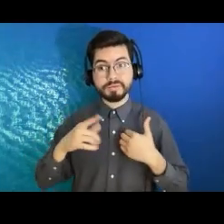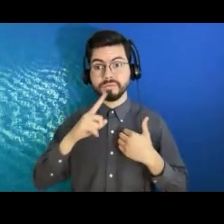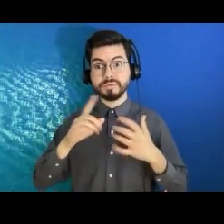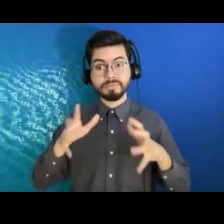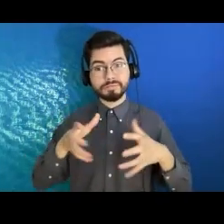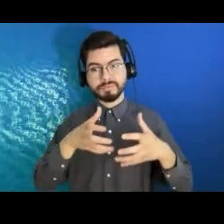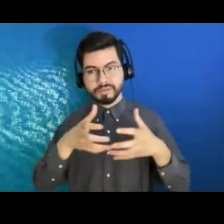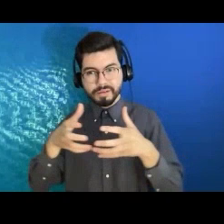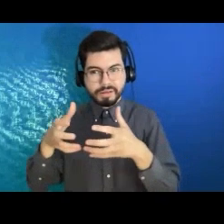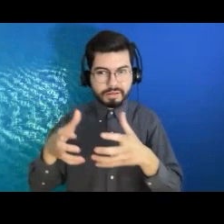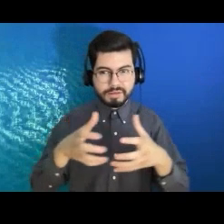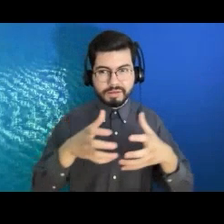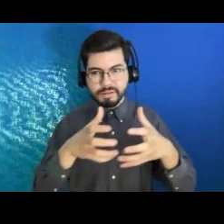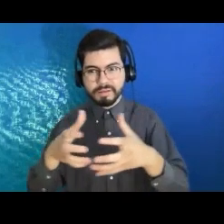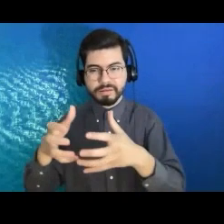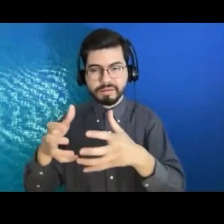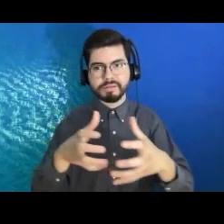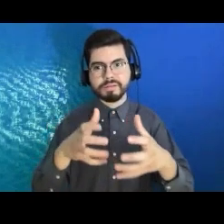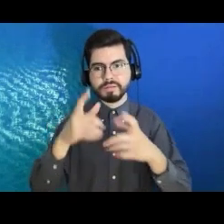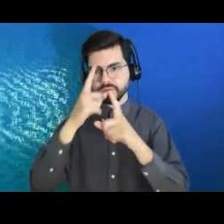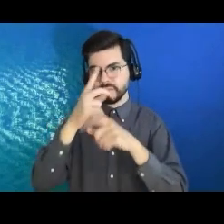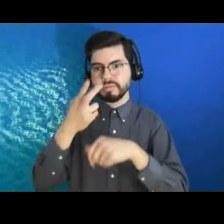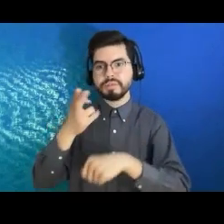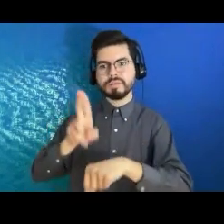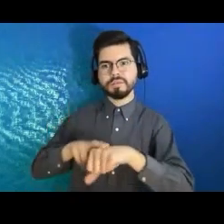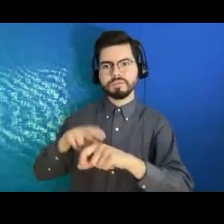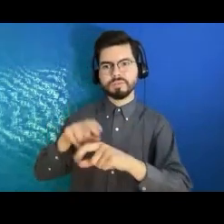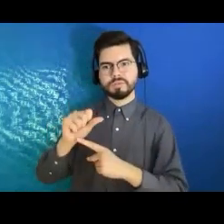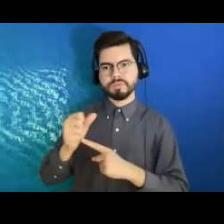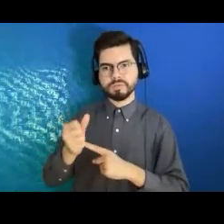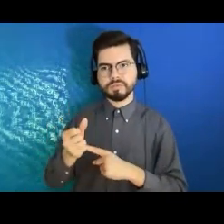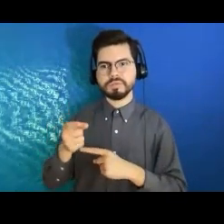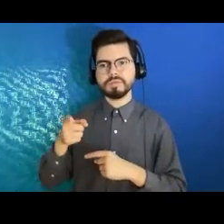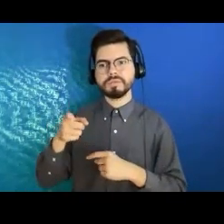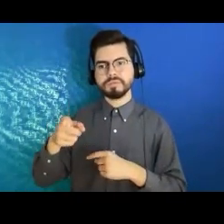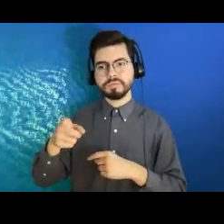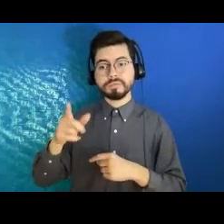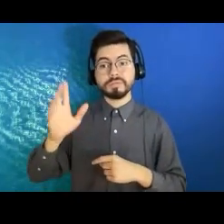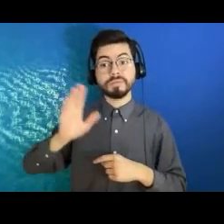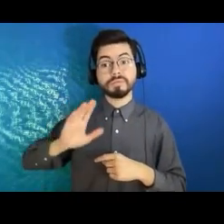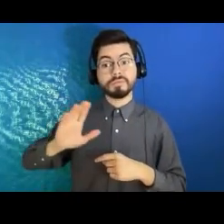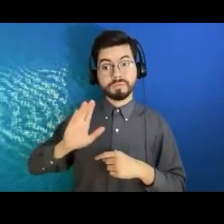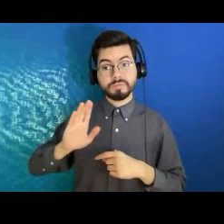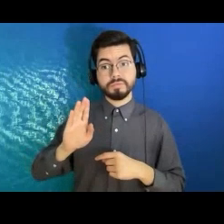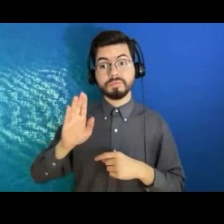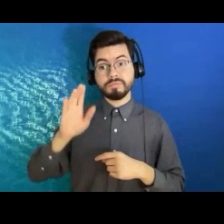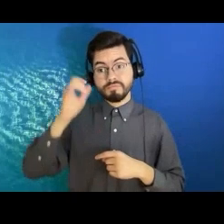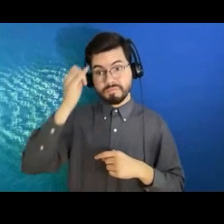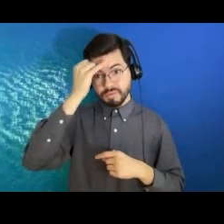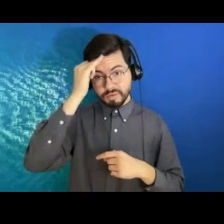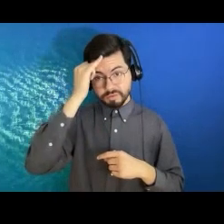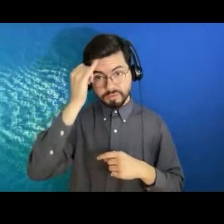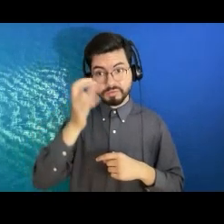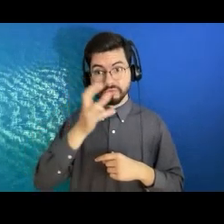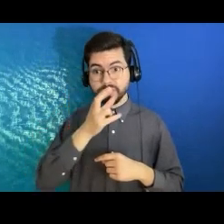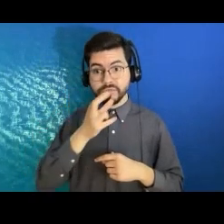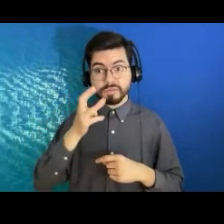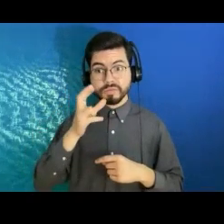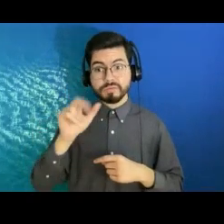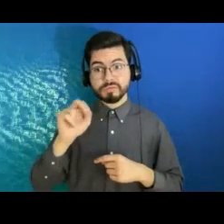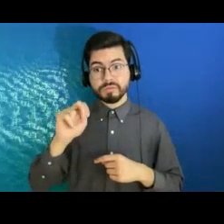And it's funny, when we had the Buffalo Ranch right here in the early 1900s, and we had relatively few animals.